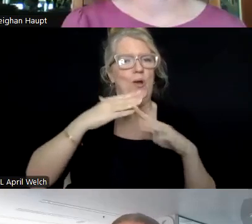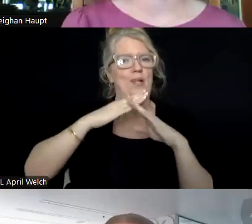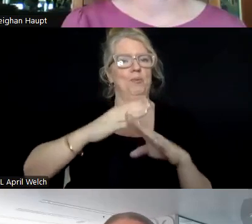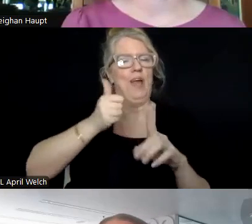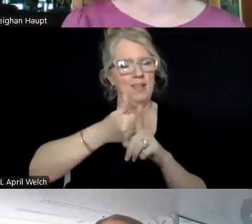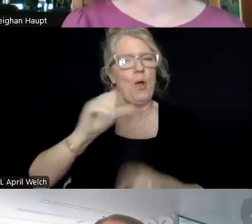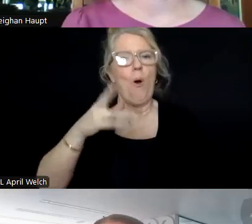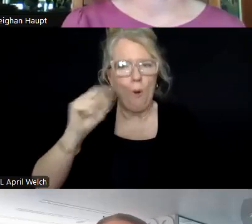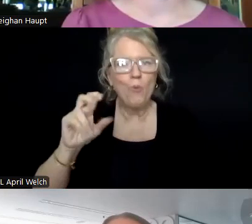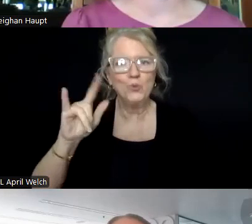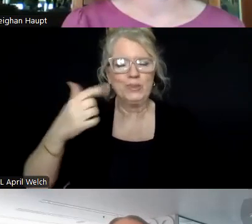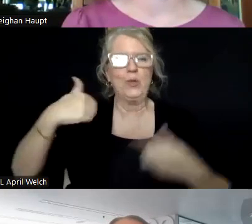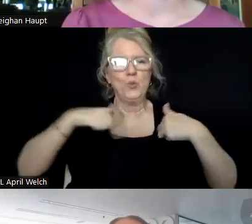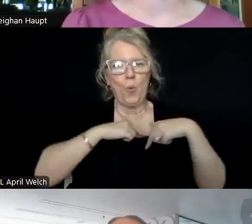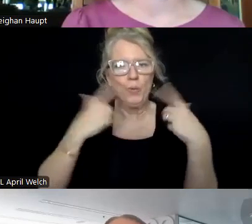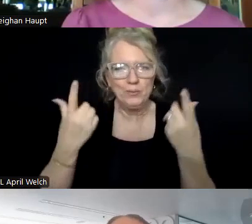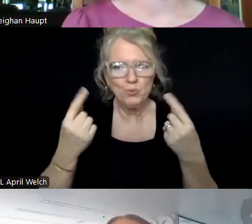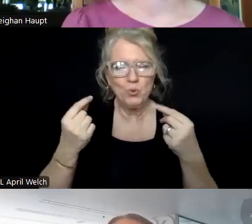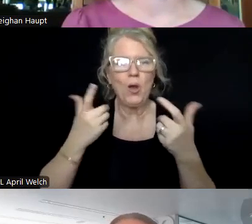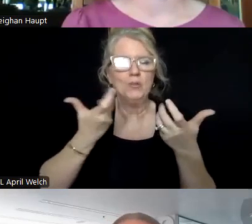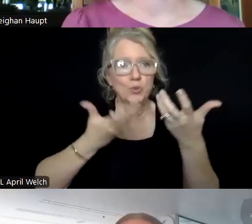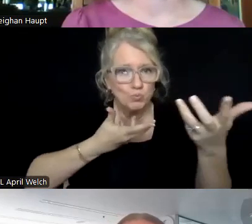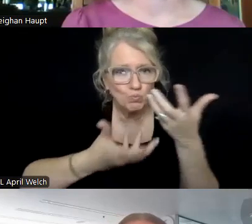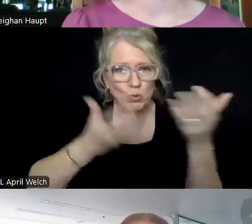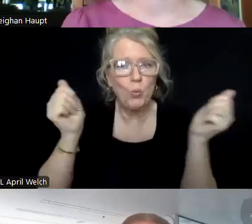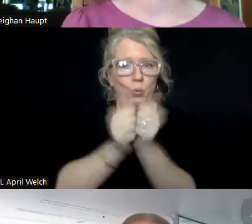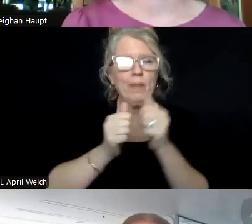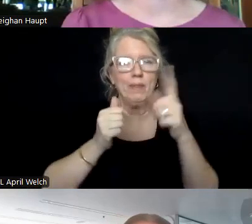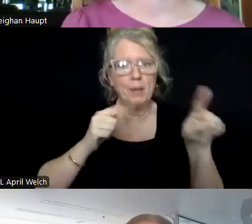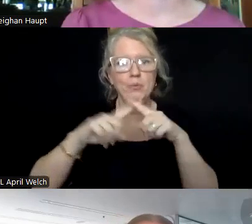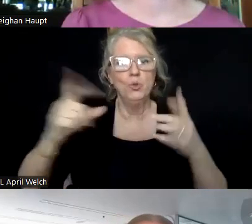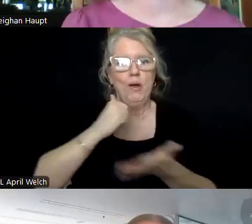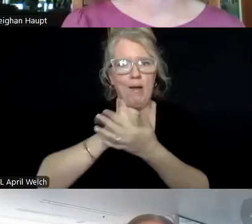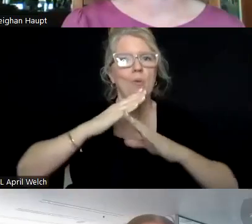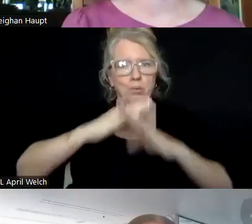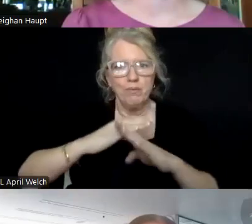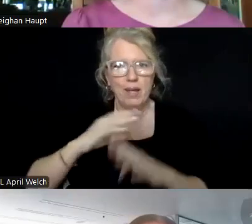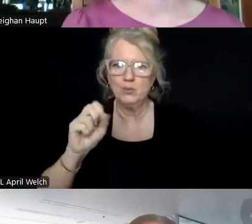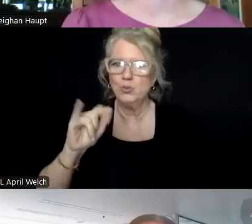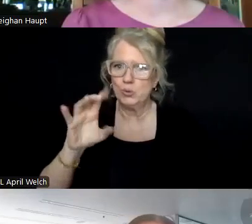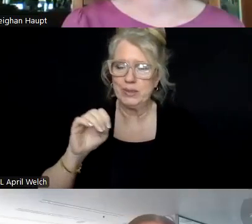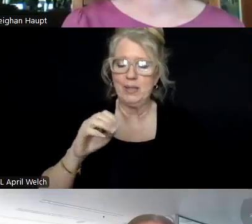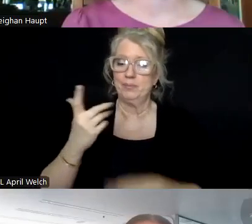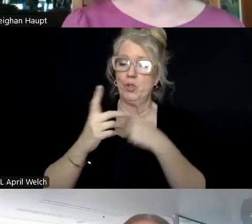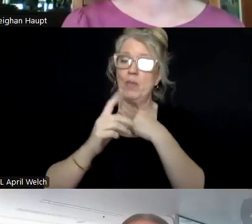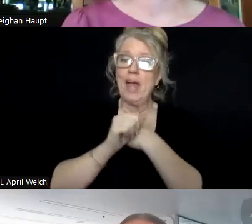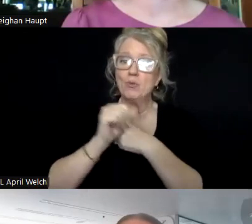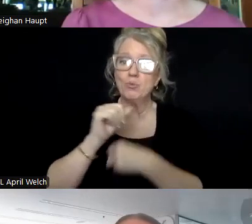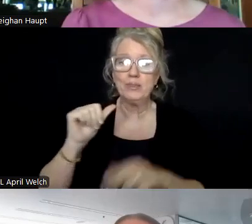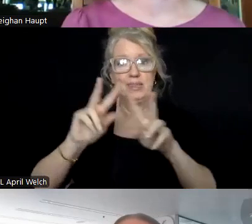suicide. So we need to do whatever we can to work with them to prevent their suicide. That suicide risk